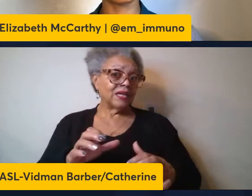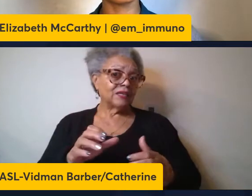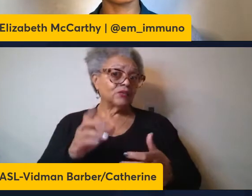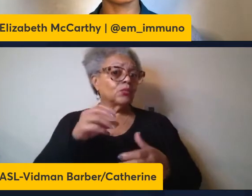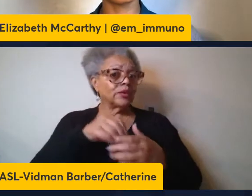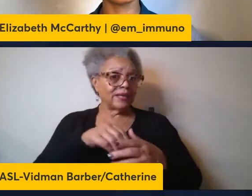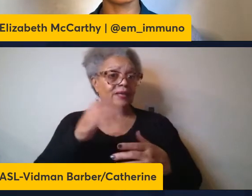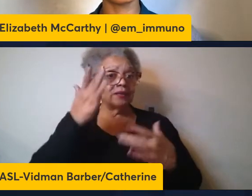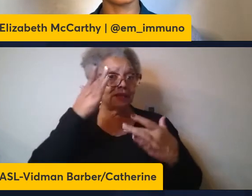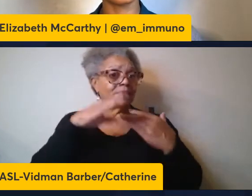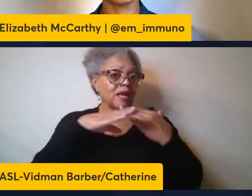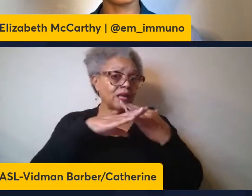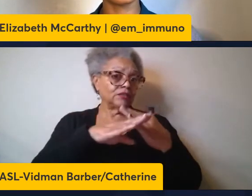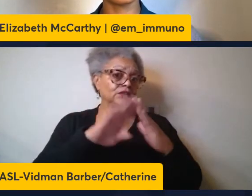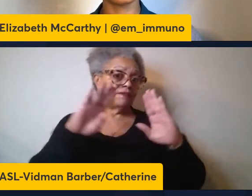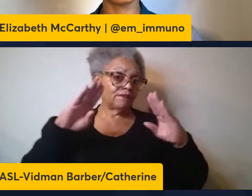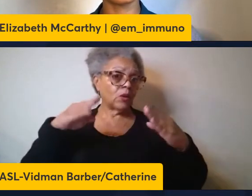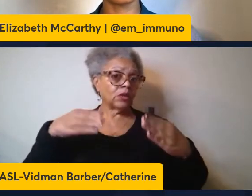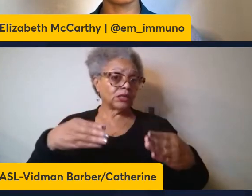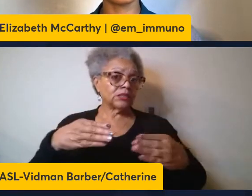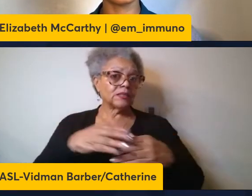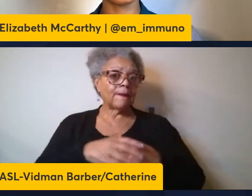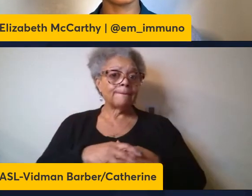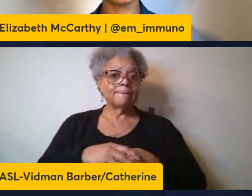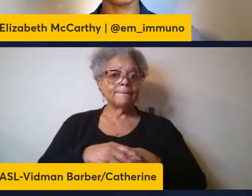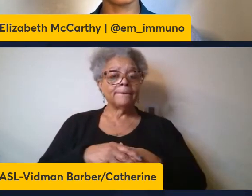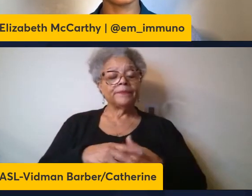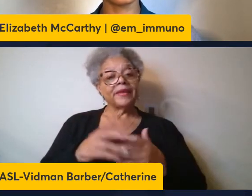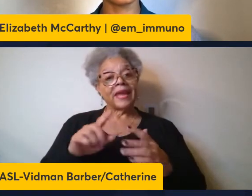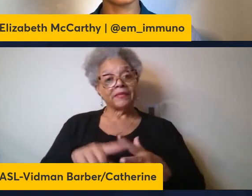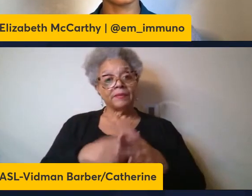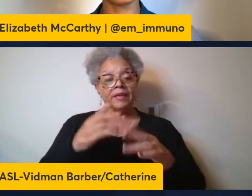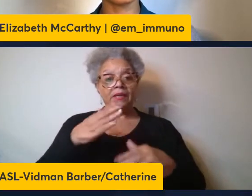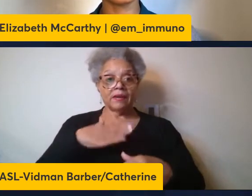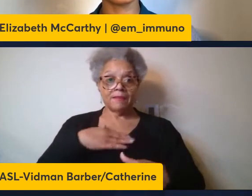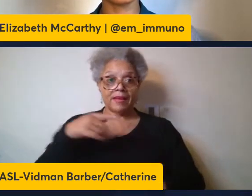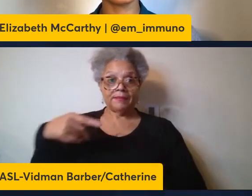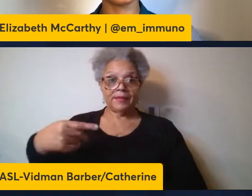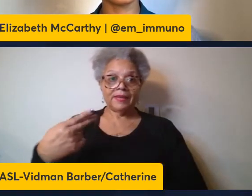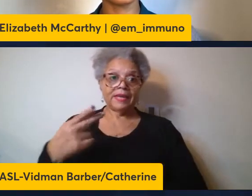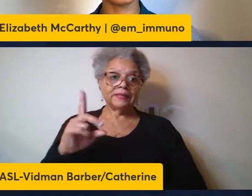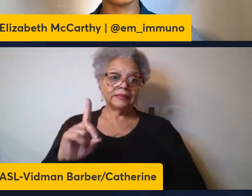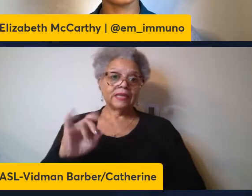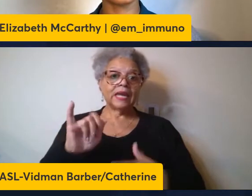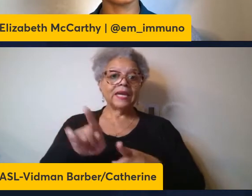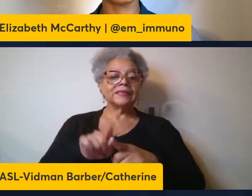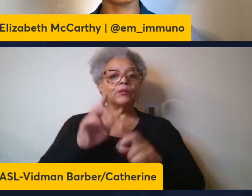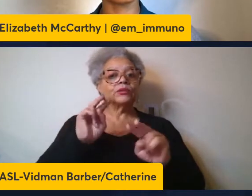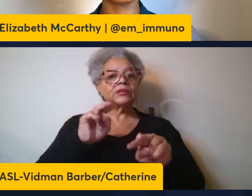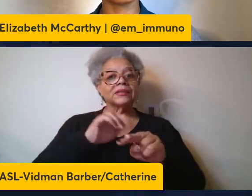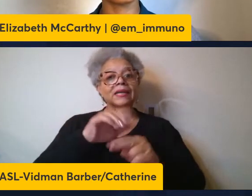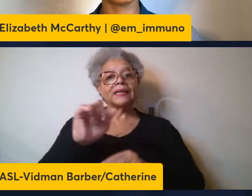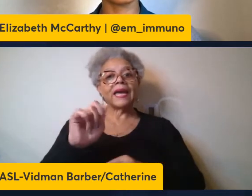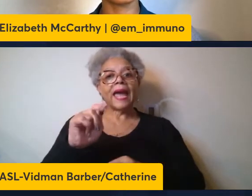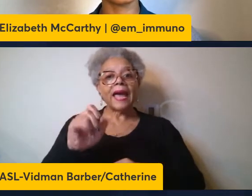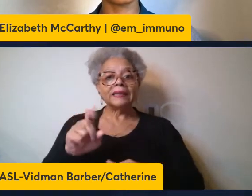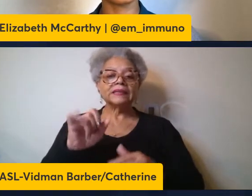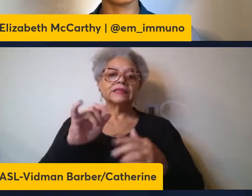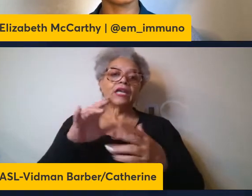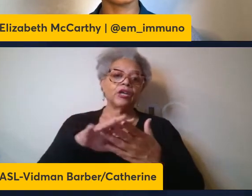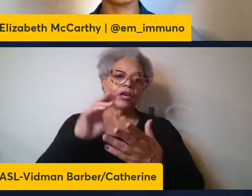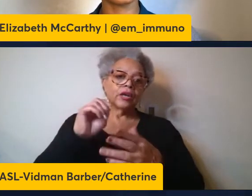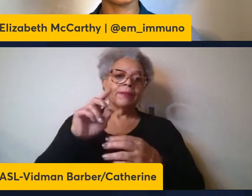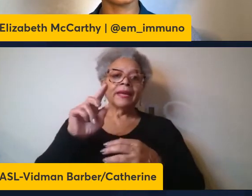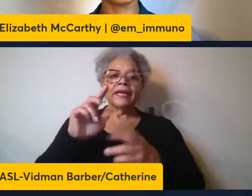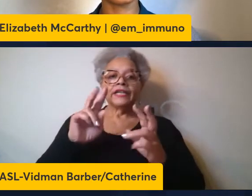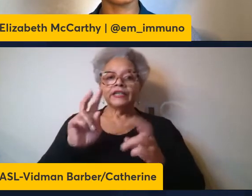immunology focused. And so at the beginning of my PhD, when I was looking at atlasing these fetal tissues and learning what we're doing in fetal